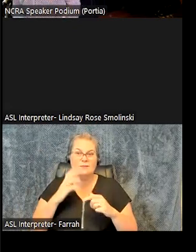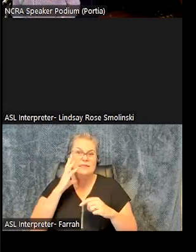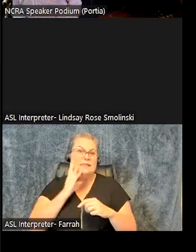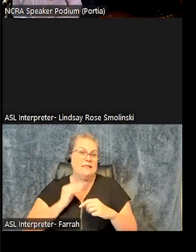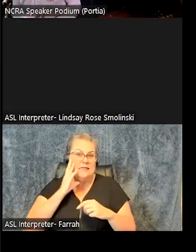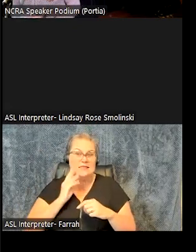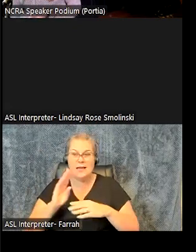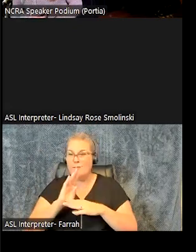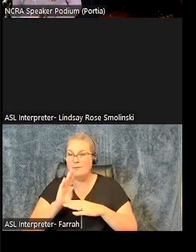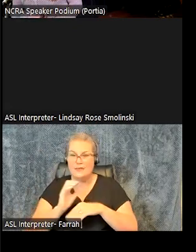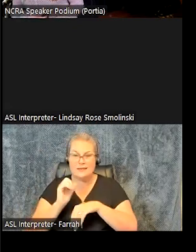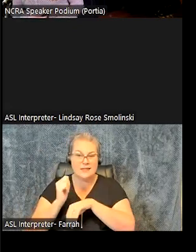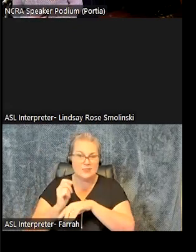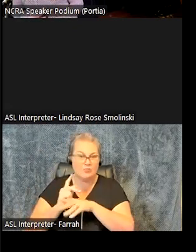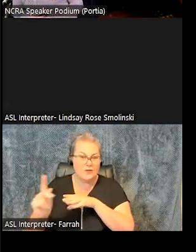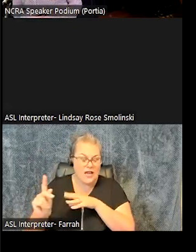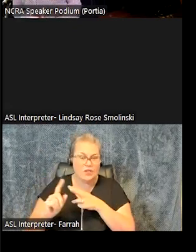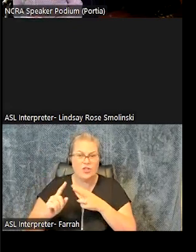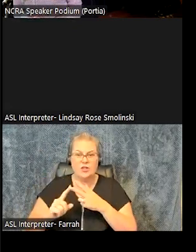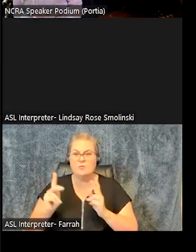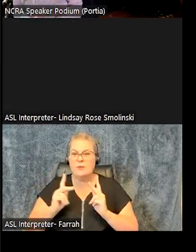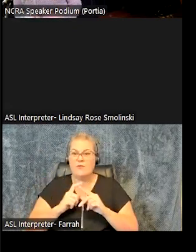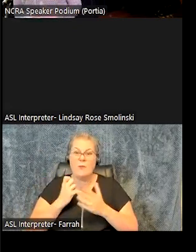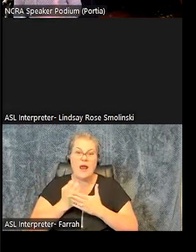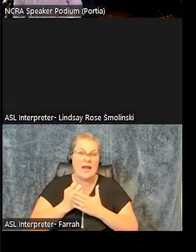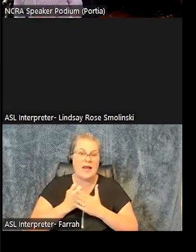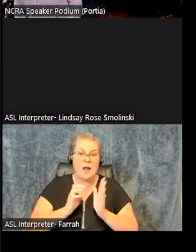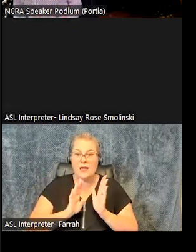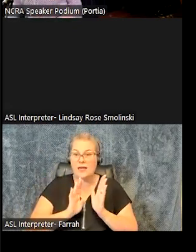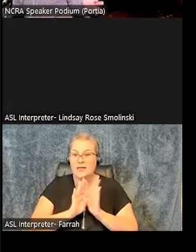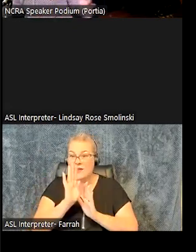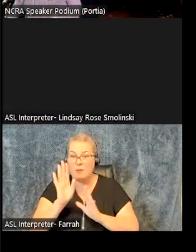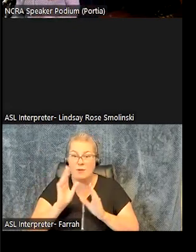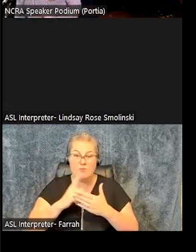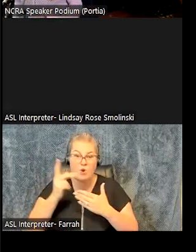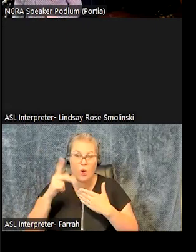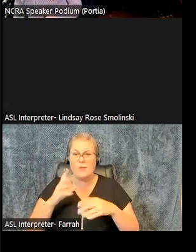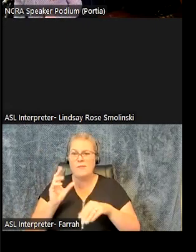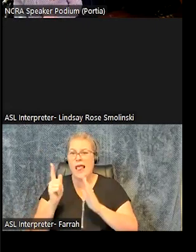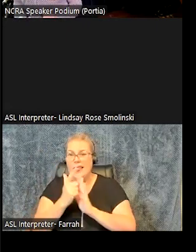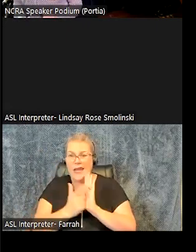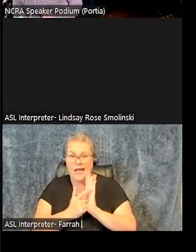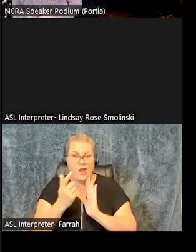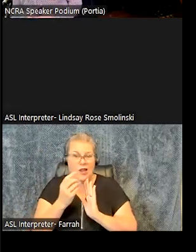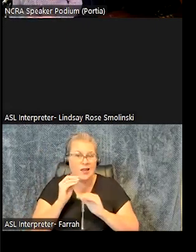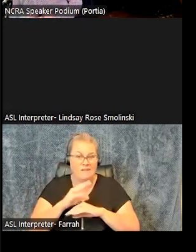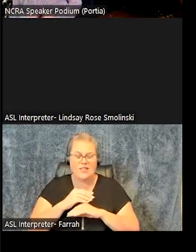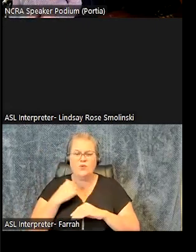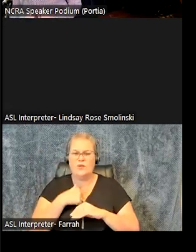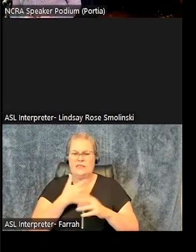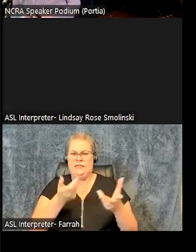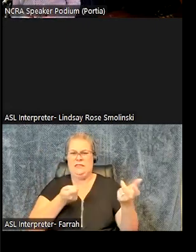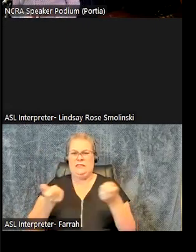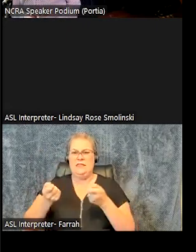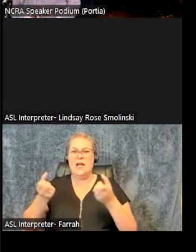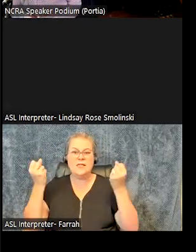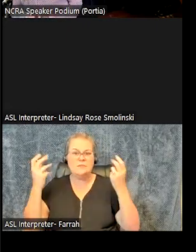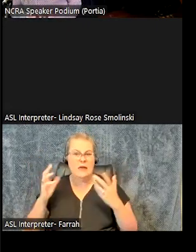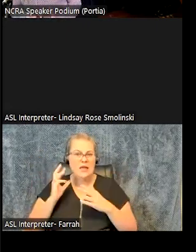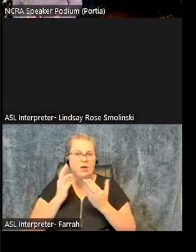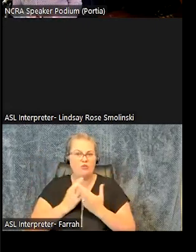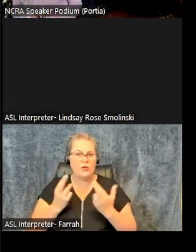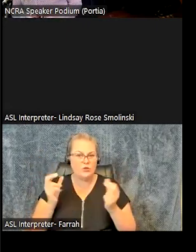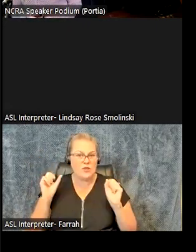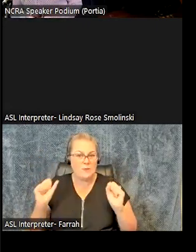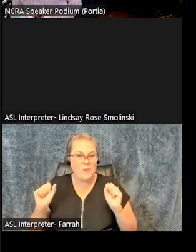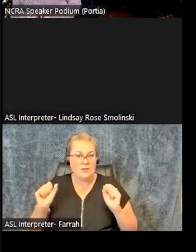folks from our economic development program, legal advice, you name it. We try to pull in as many resources as we can. The expectation